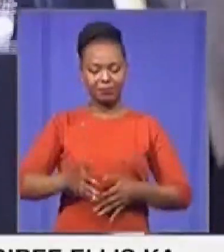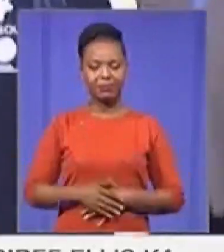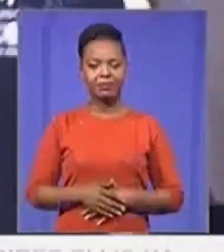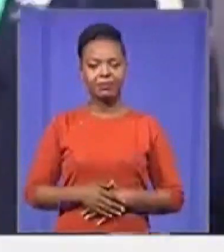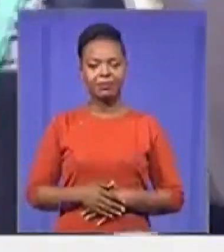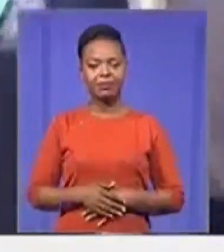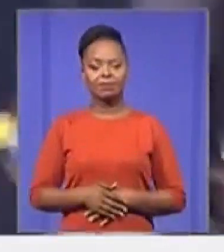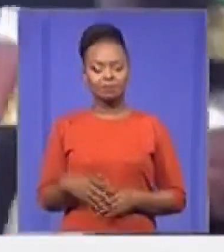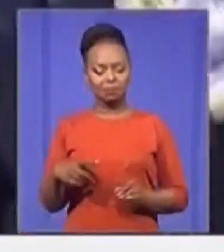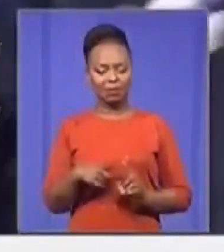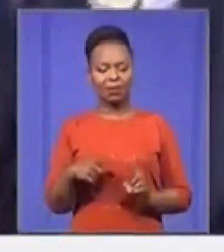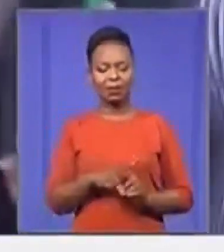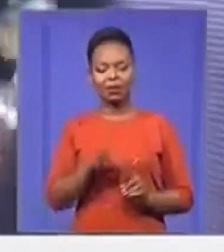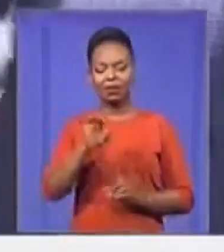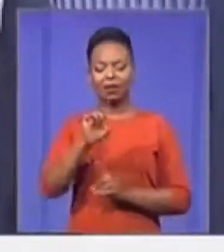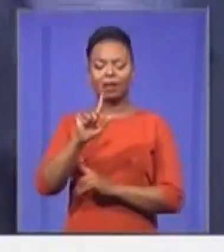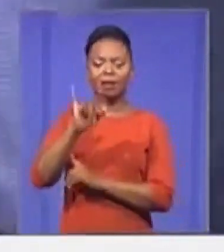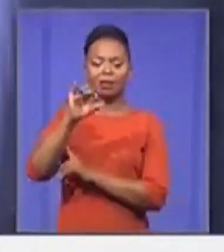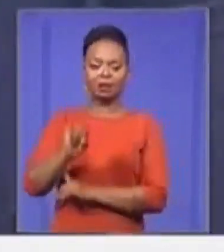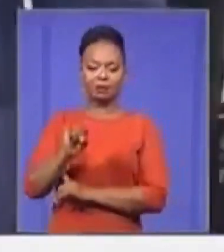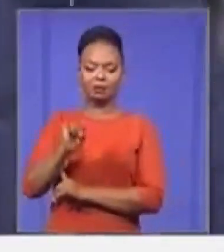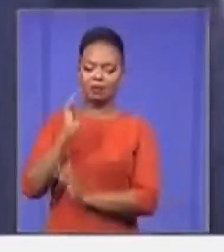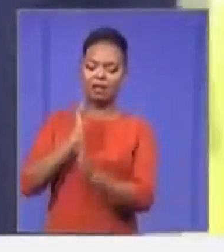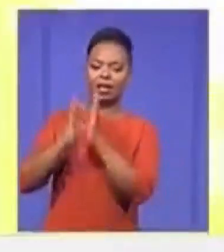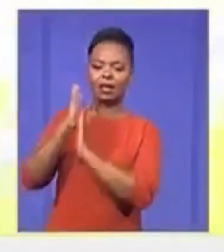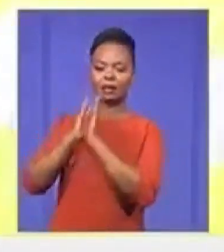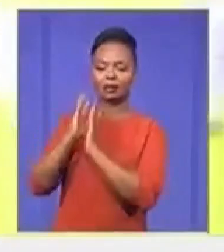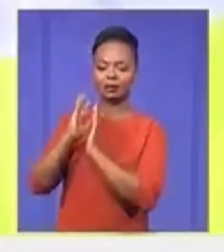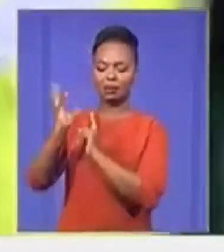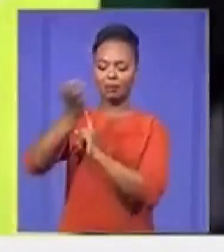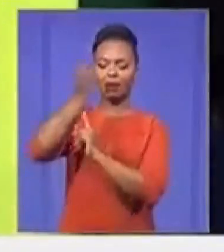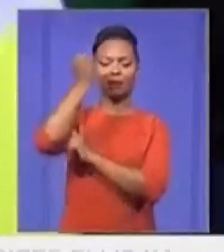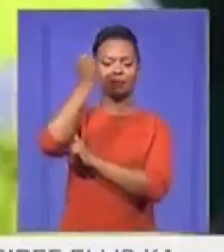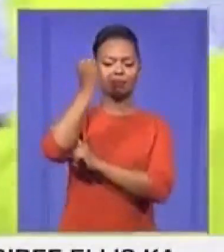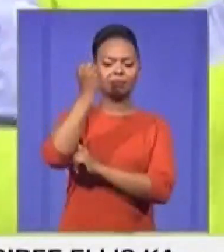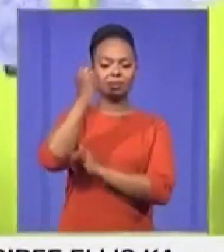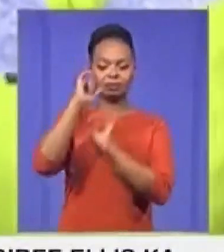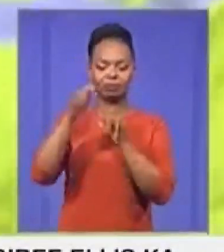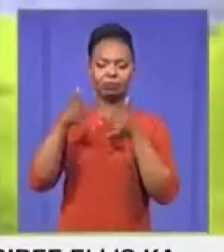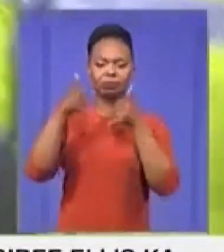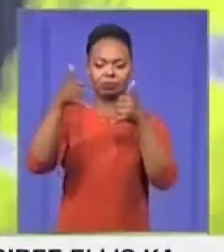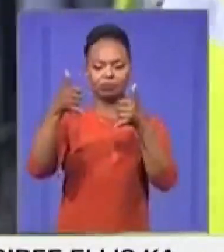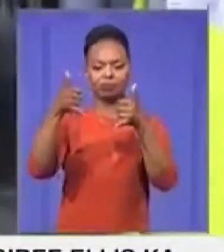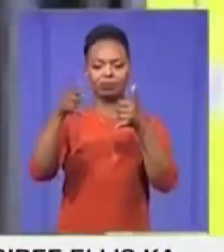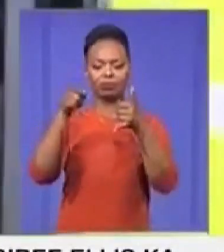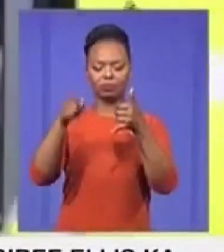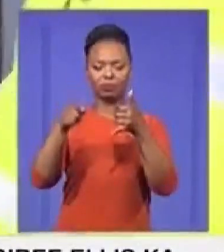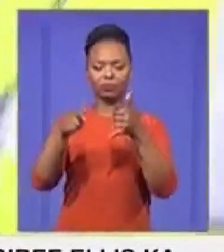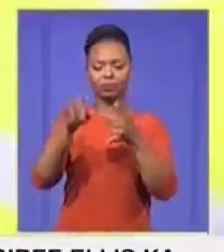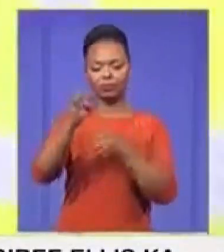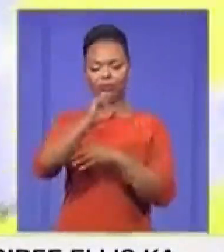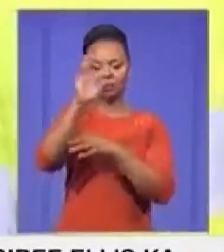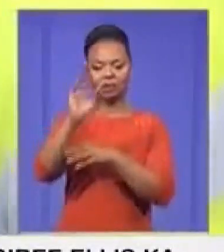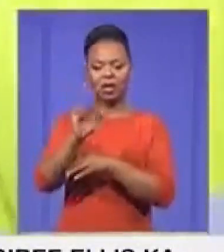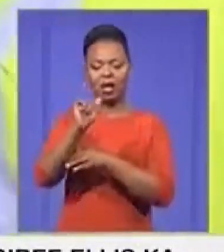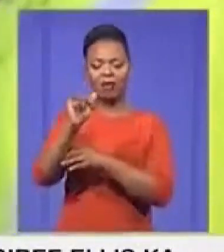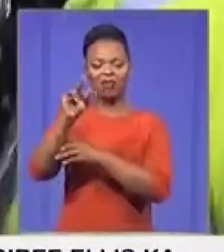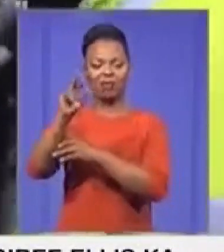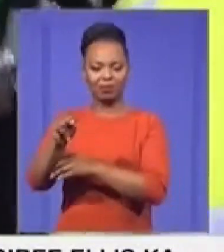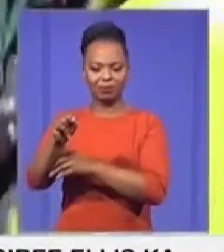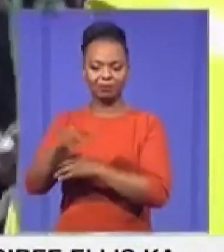Mohlaki Desiree Ellis o dirile history nakong eo a bego a fenya sebiana sa Africa Cup of Nations. Morago ga